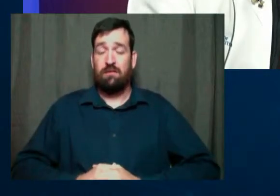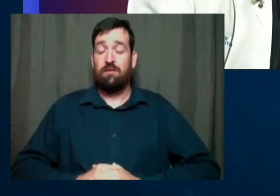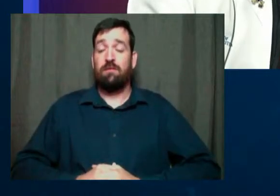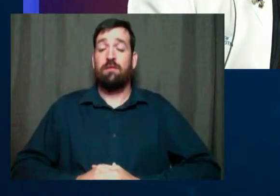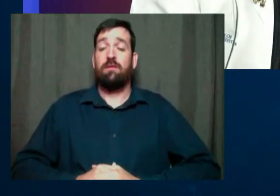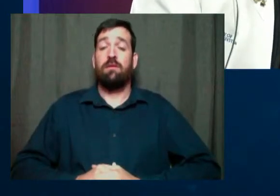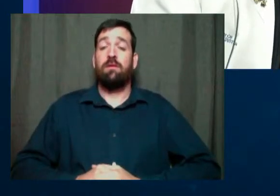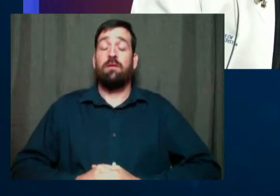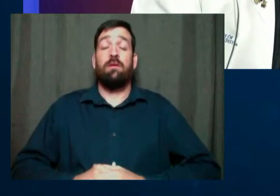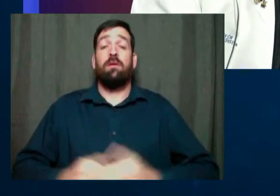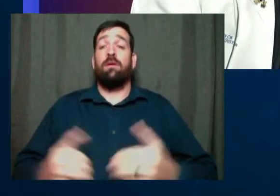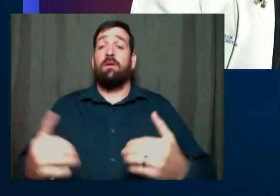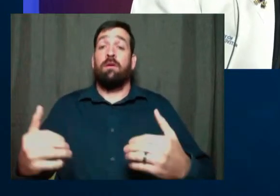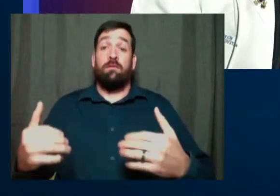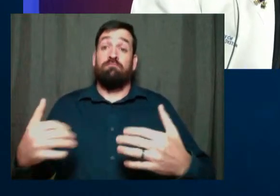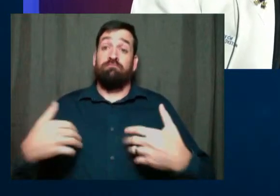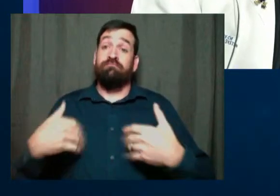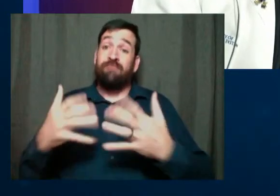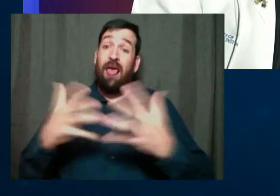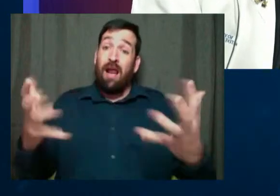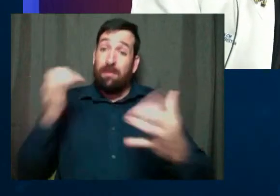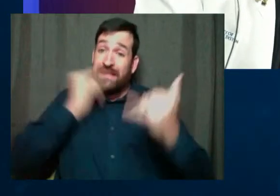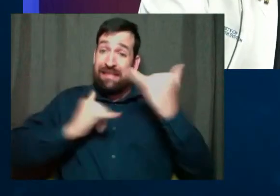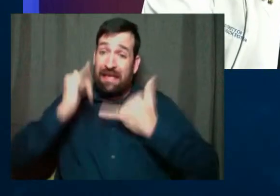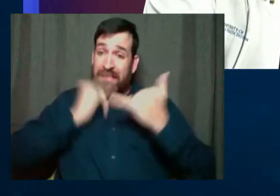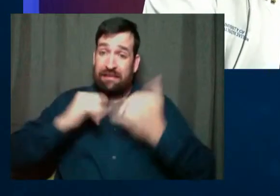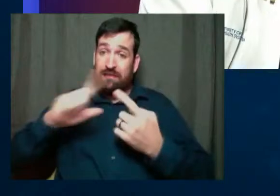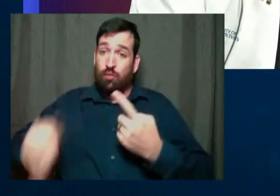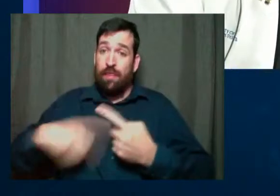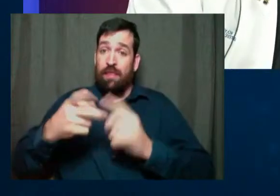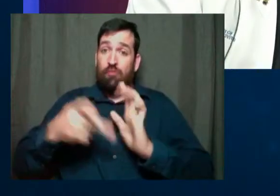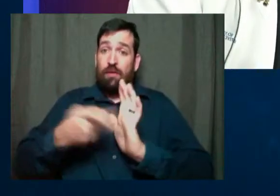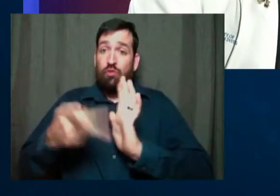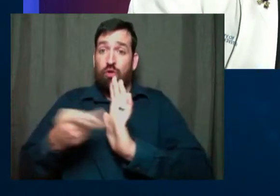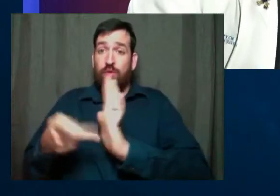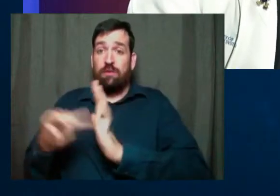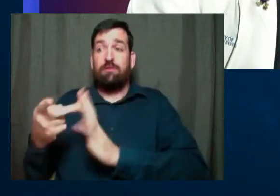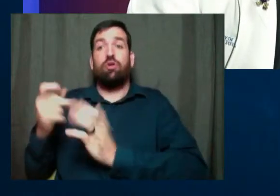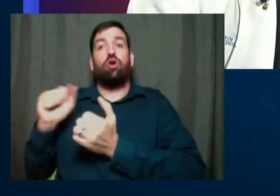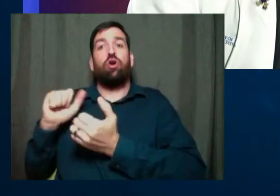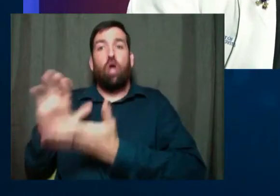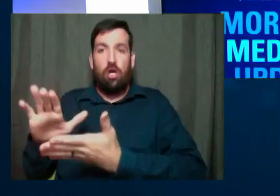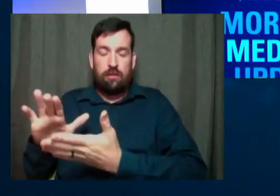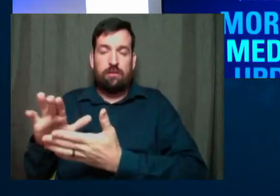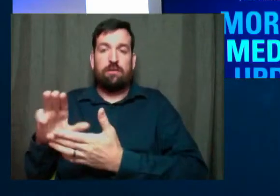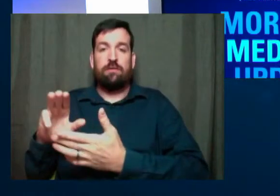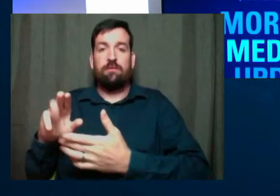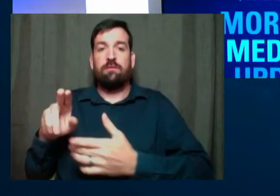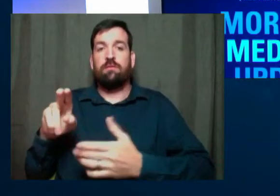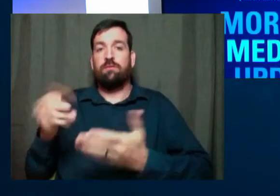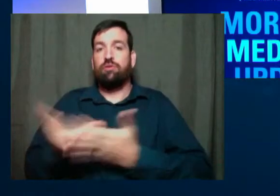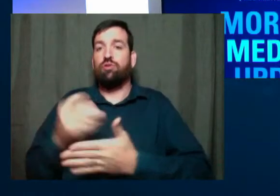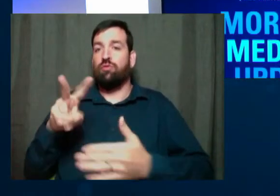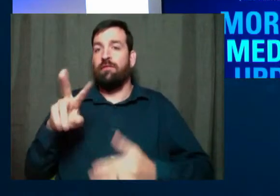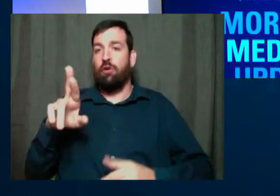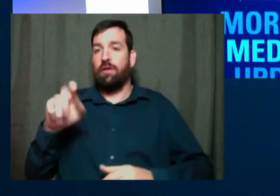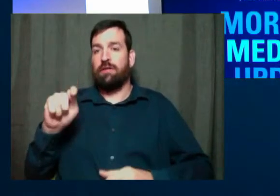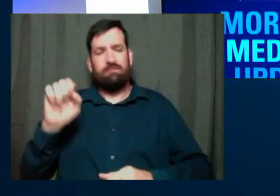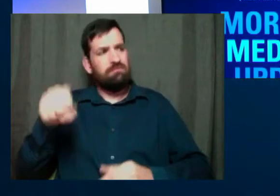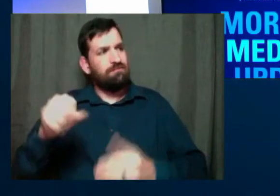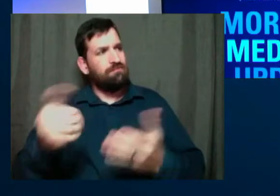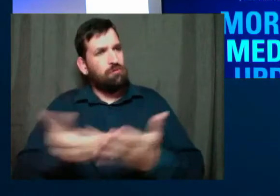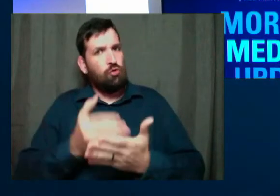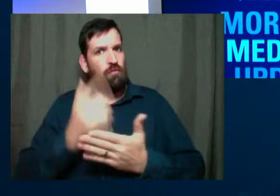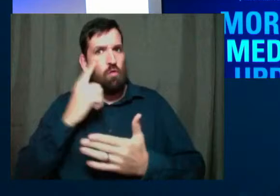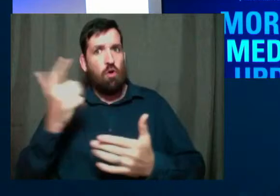have a lot. They make a lot of mistakes as they reproduce, and those mistakes lead to the mutations. You made a good point, though. This is very new for all of us. It's